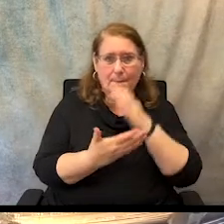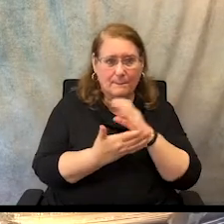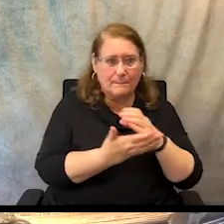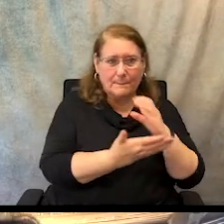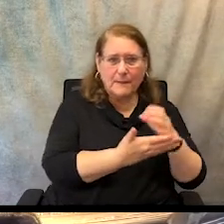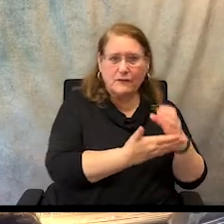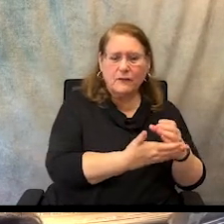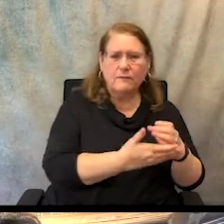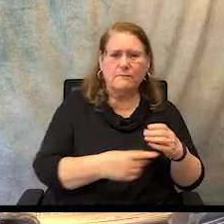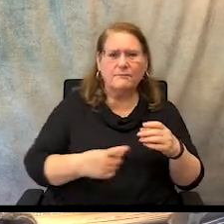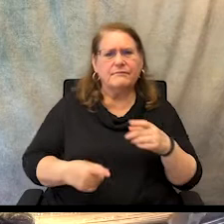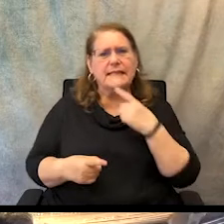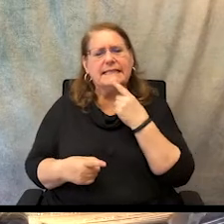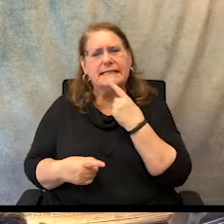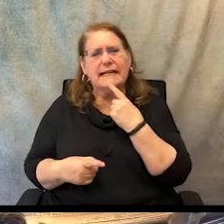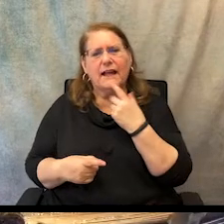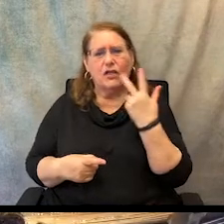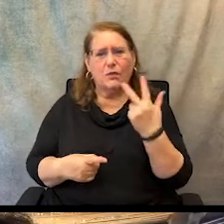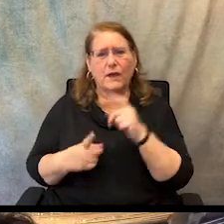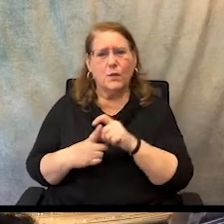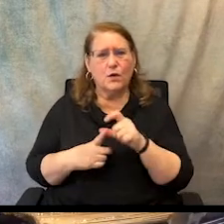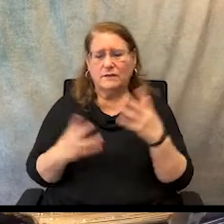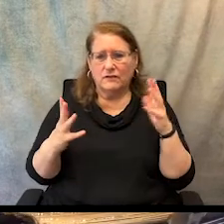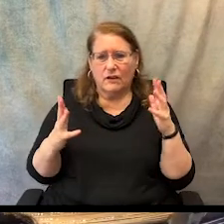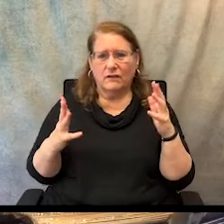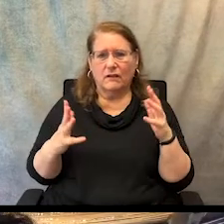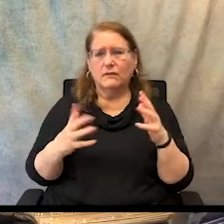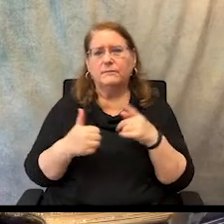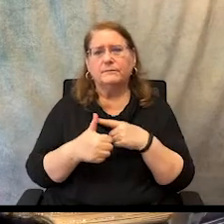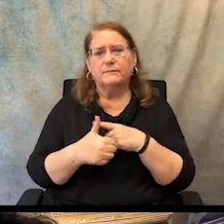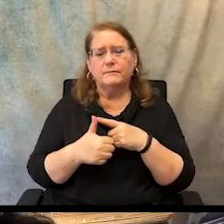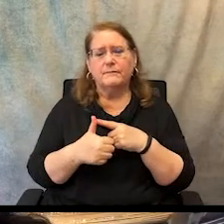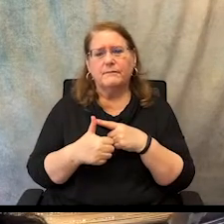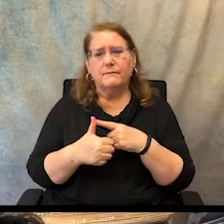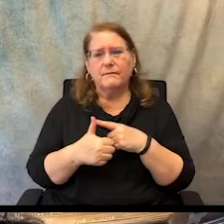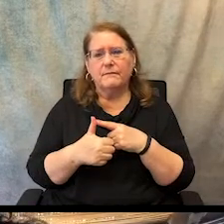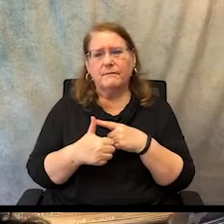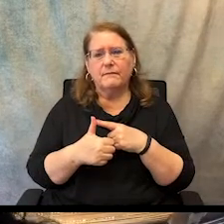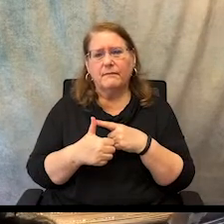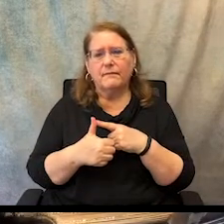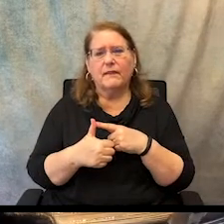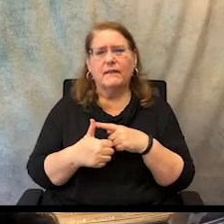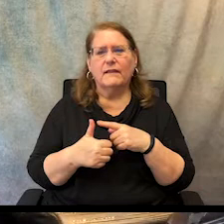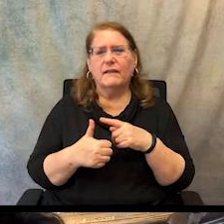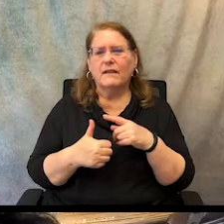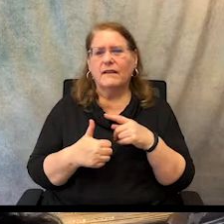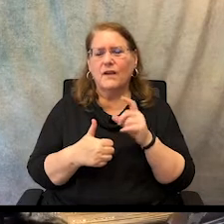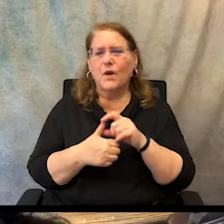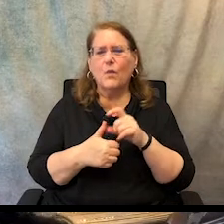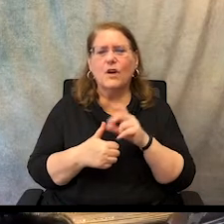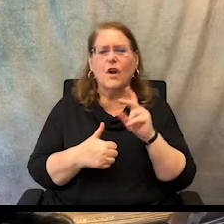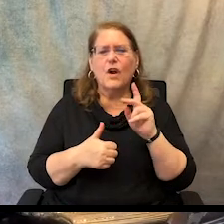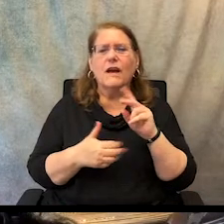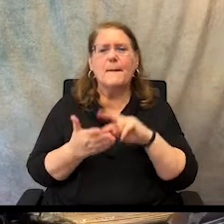pictures of kids, and they had to say only three words. It was one, it was Rojbash,